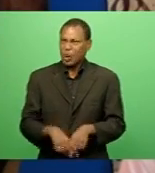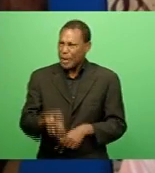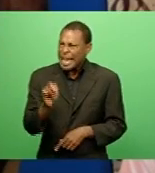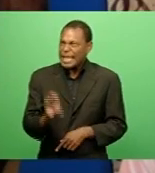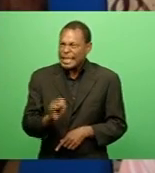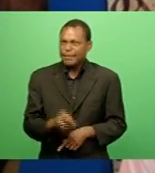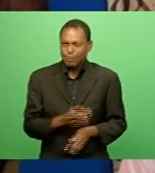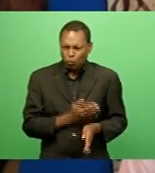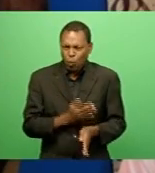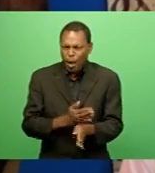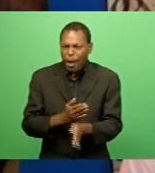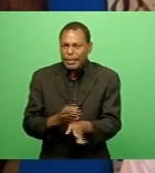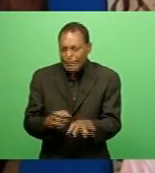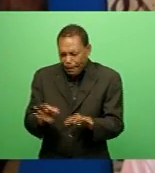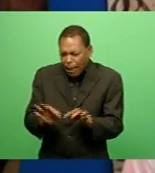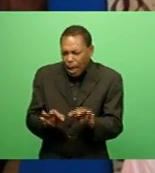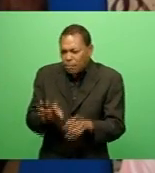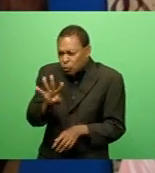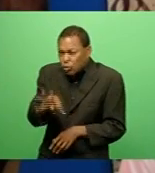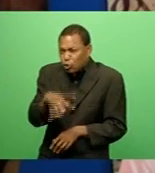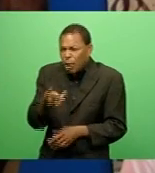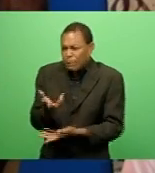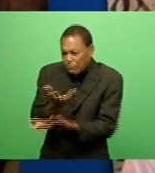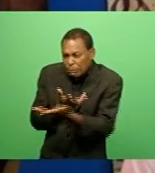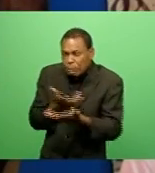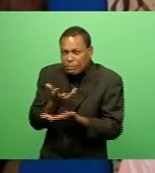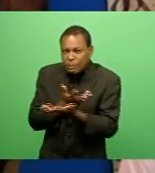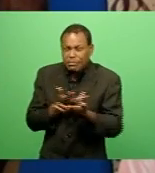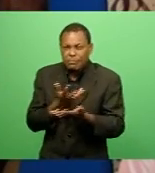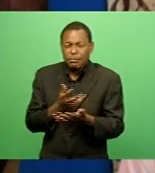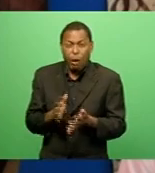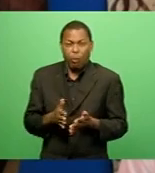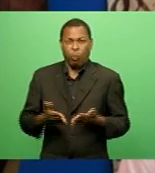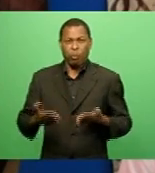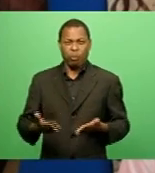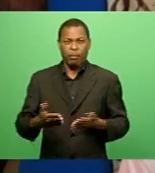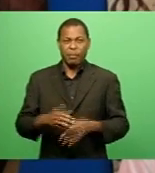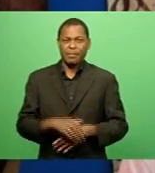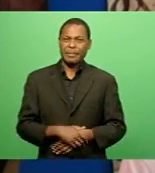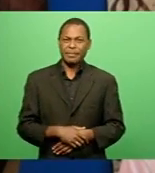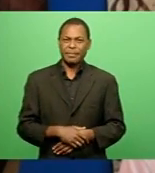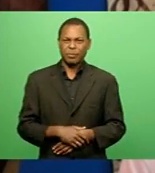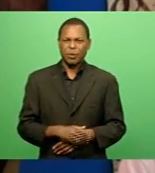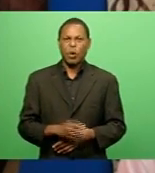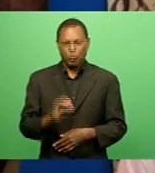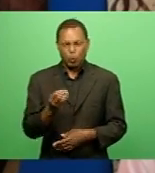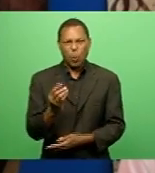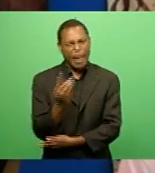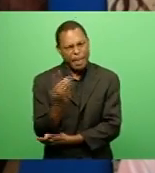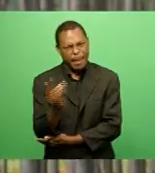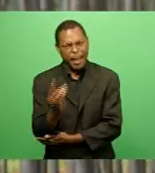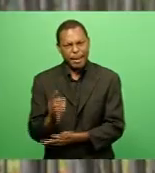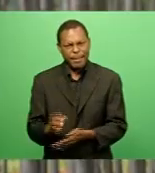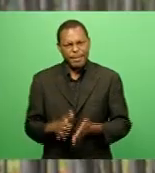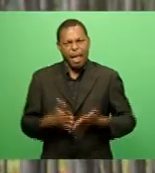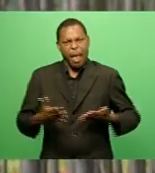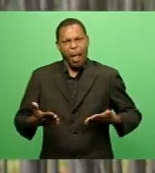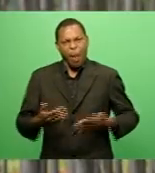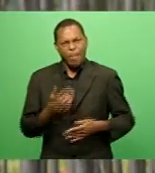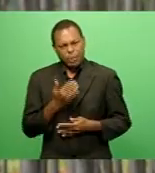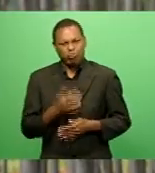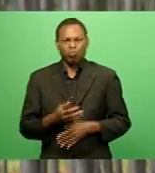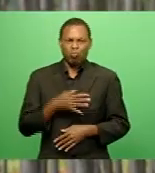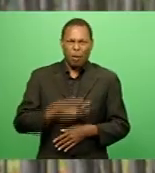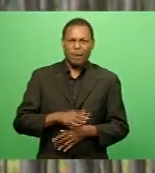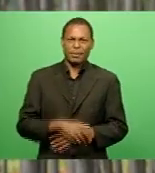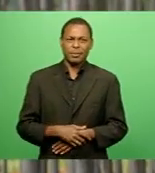worked out. We discuss further the potentials, and I think it will depend on the volume that they want. Fiji currently